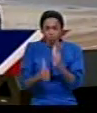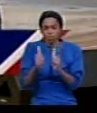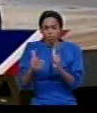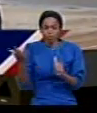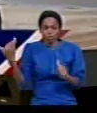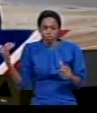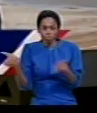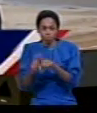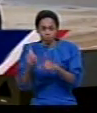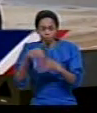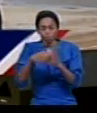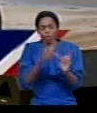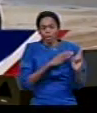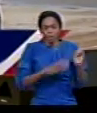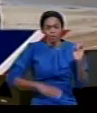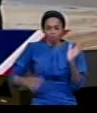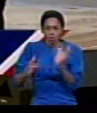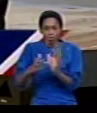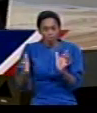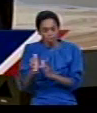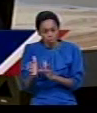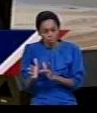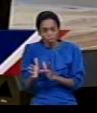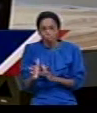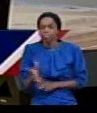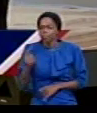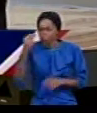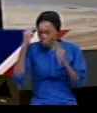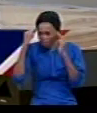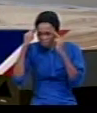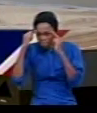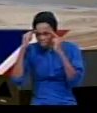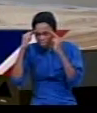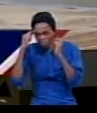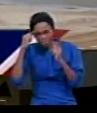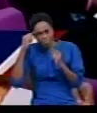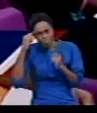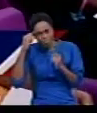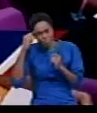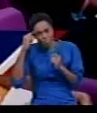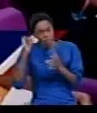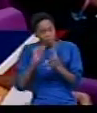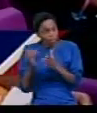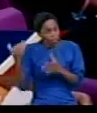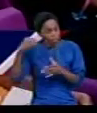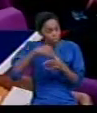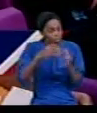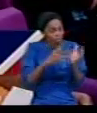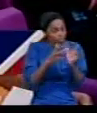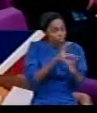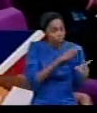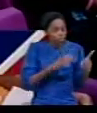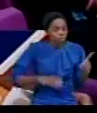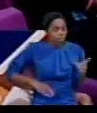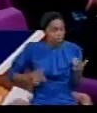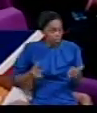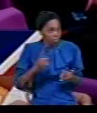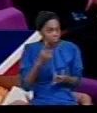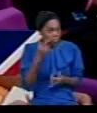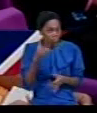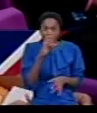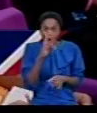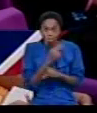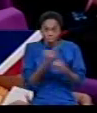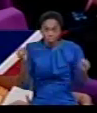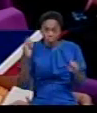also in Christ Jesus. The mind that was in Christ Jesus. Now, you're saved